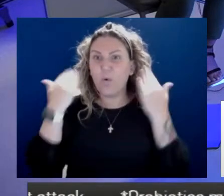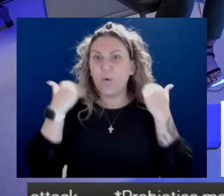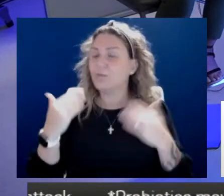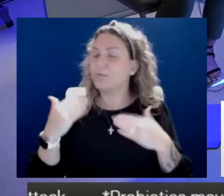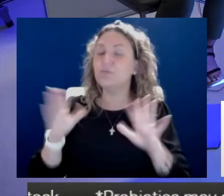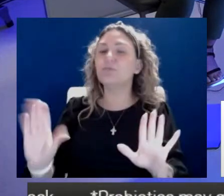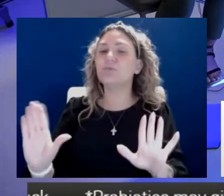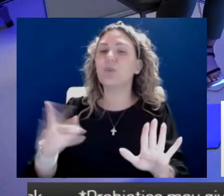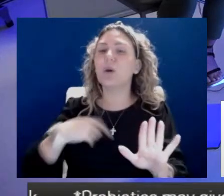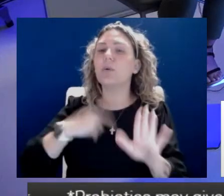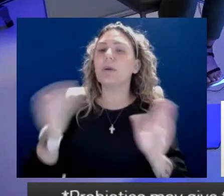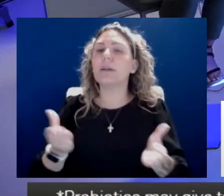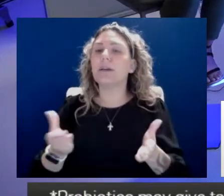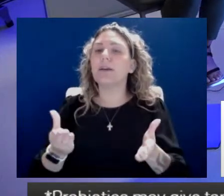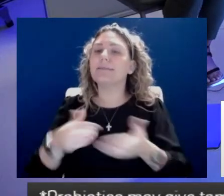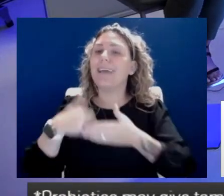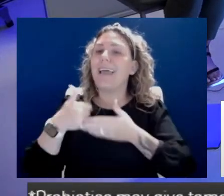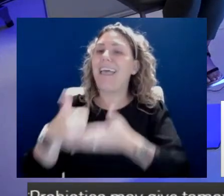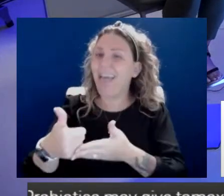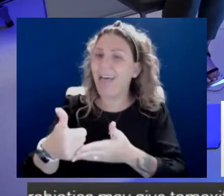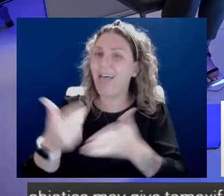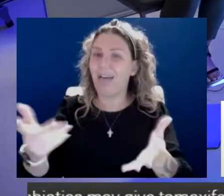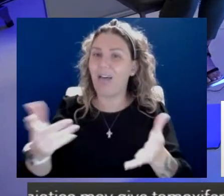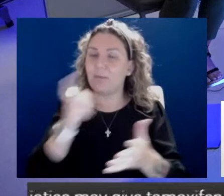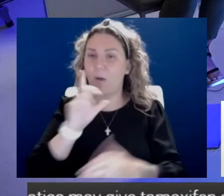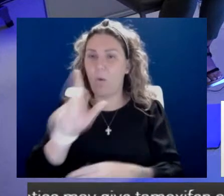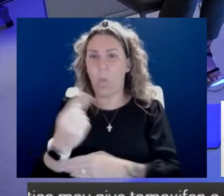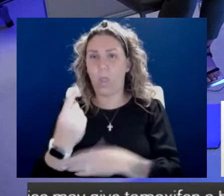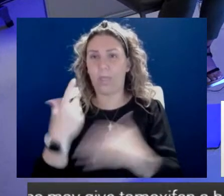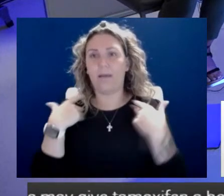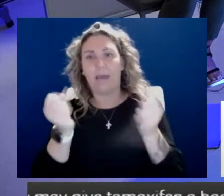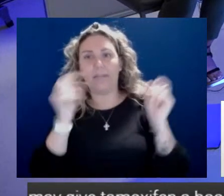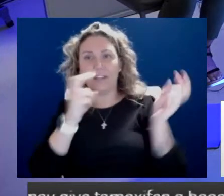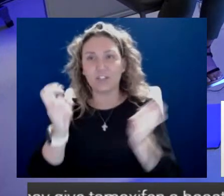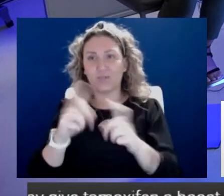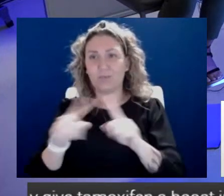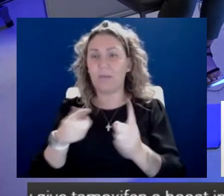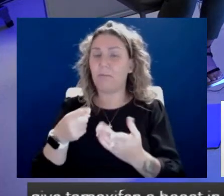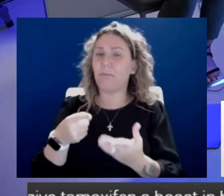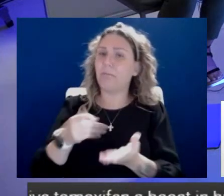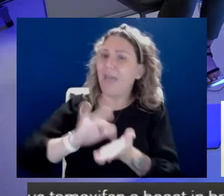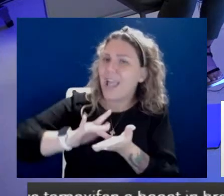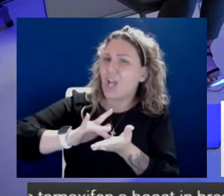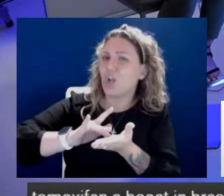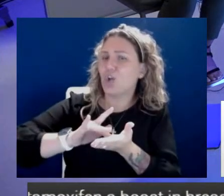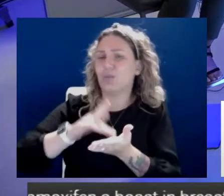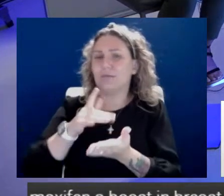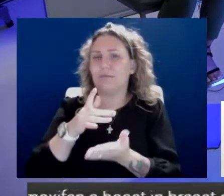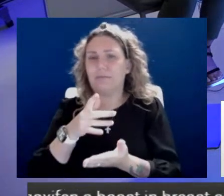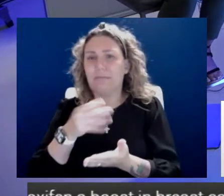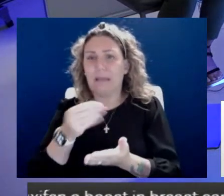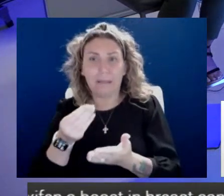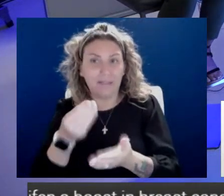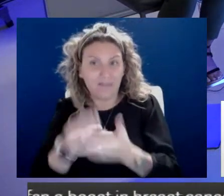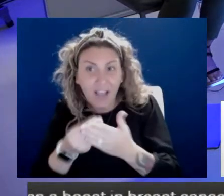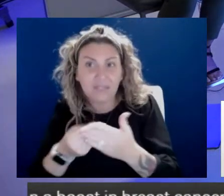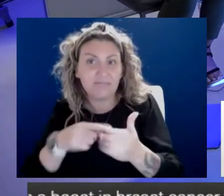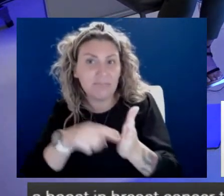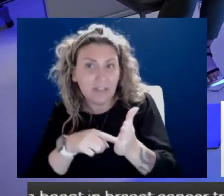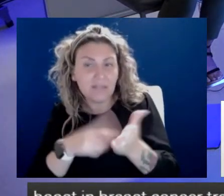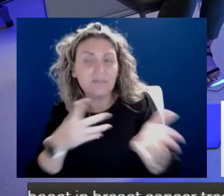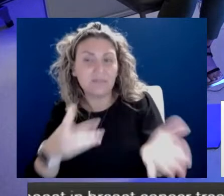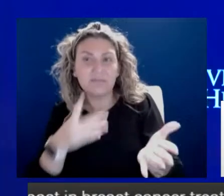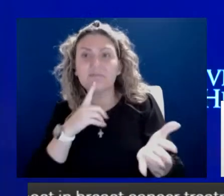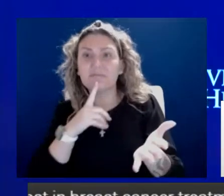to help you see it all the way through, not just with the health issues, but then the medical and the medical bill issue that it creates afterwards.